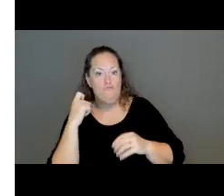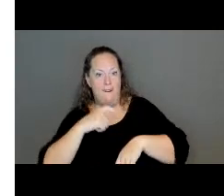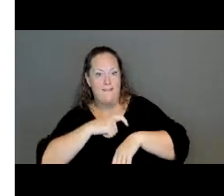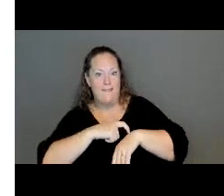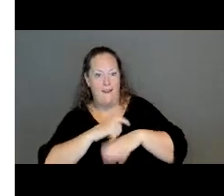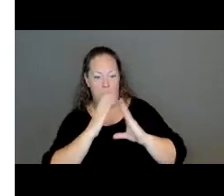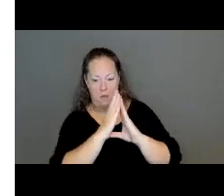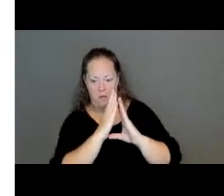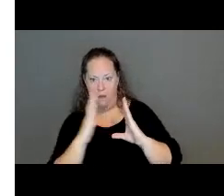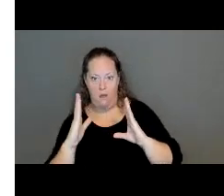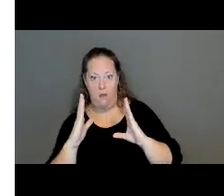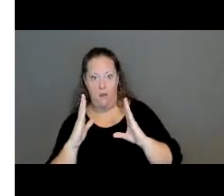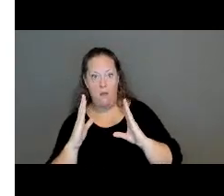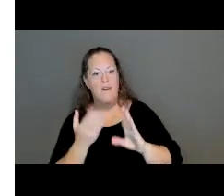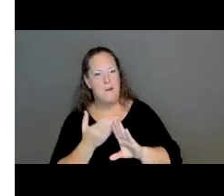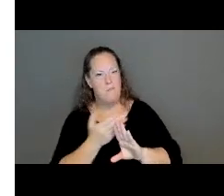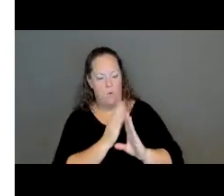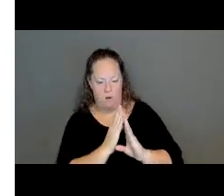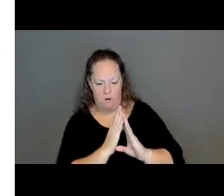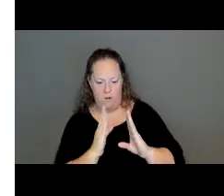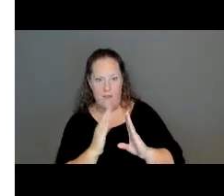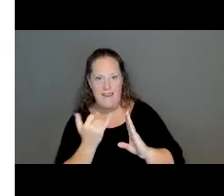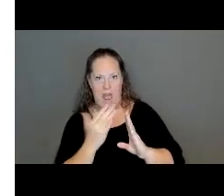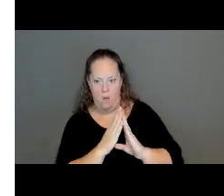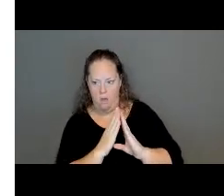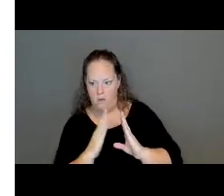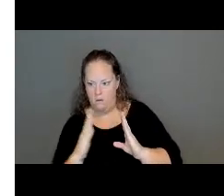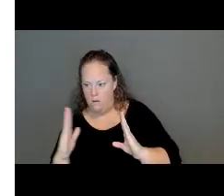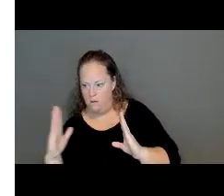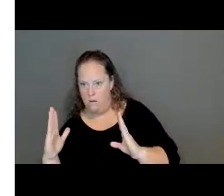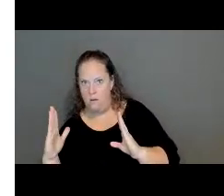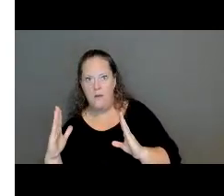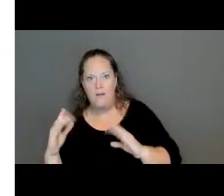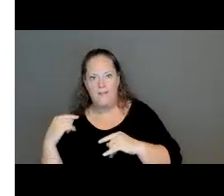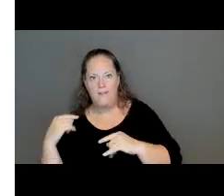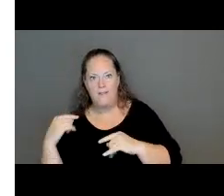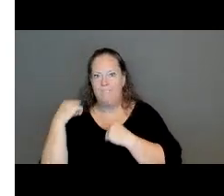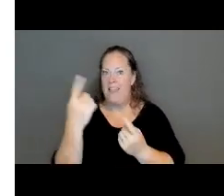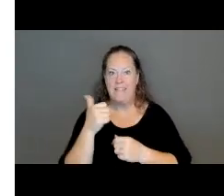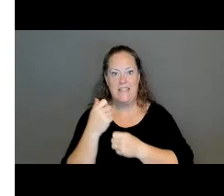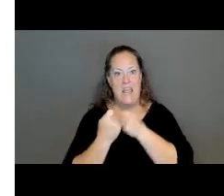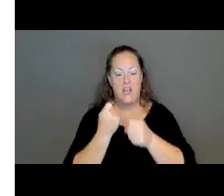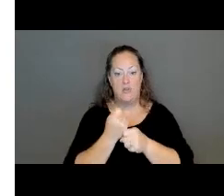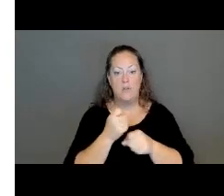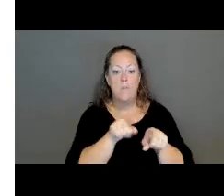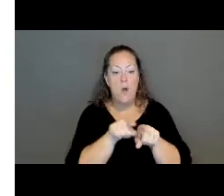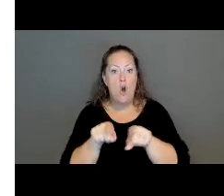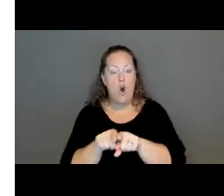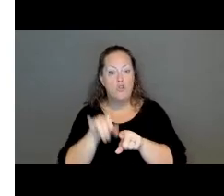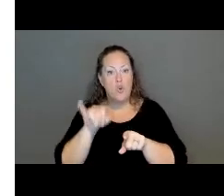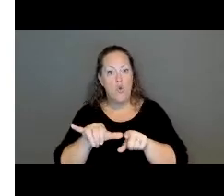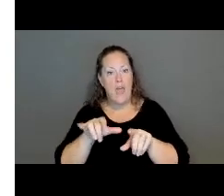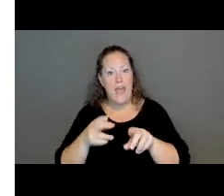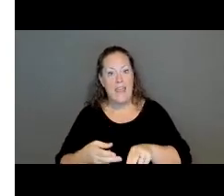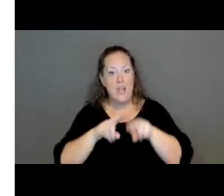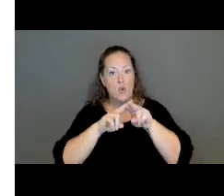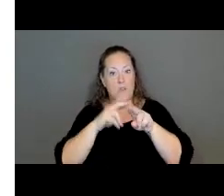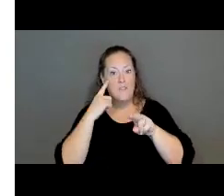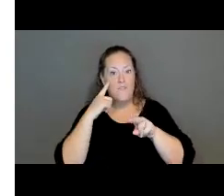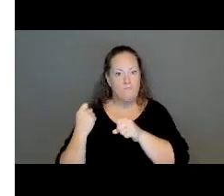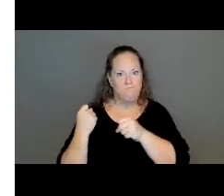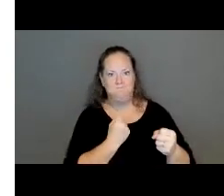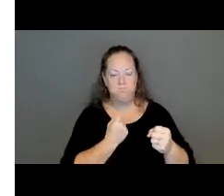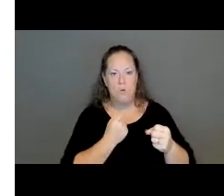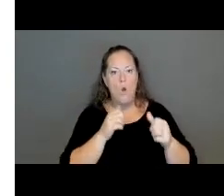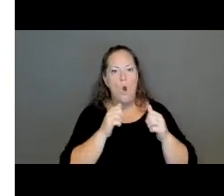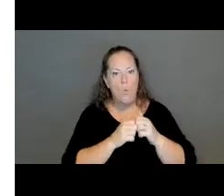the past 10 years, and also an increase in intensity and frequency of extreme weather events.